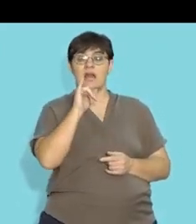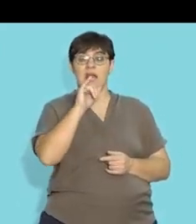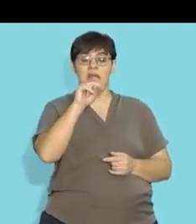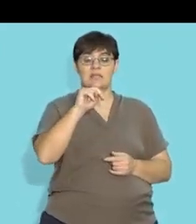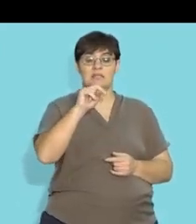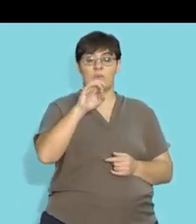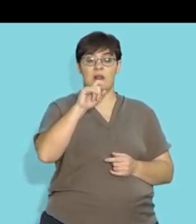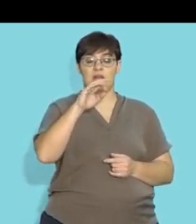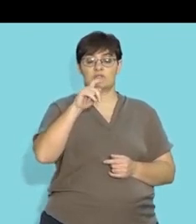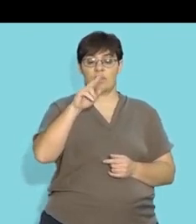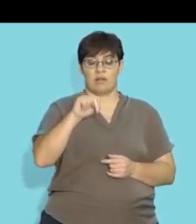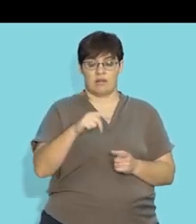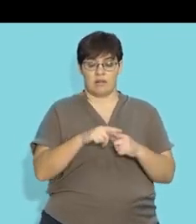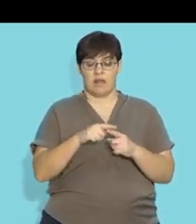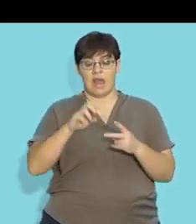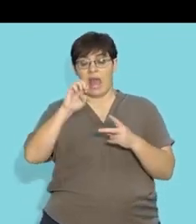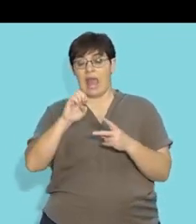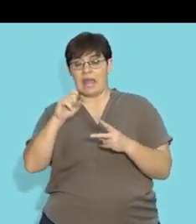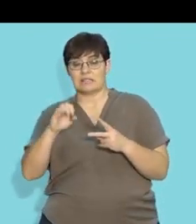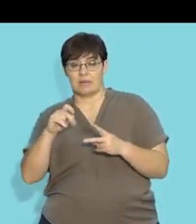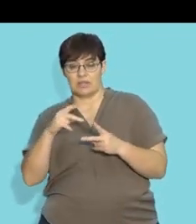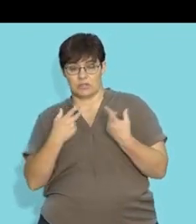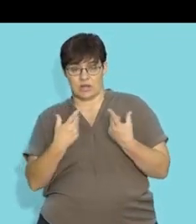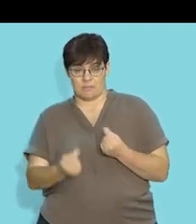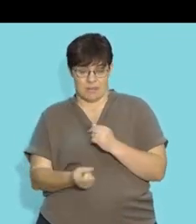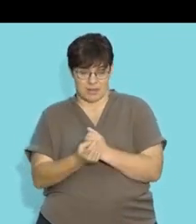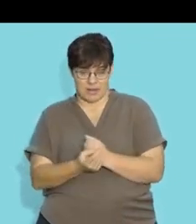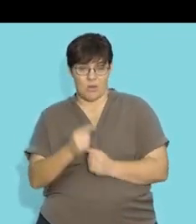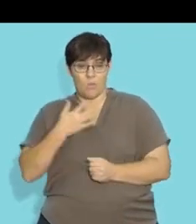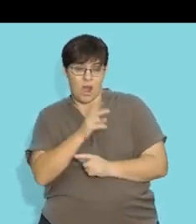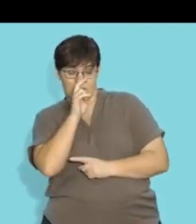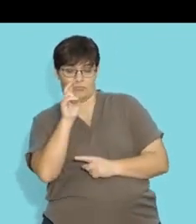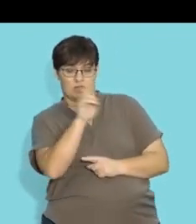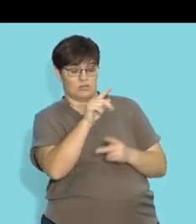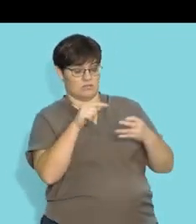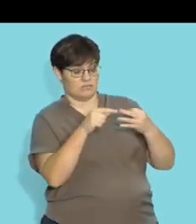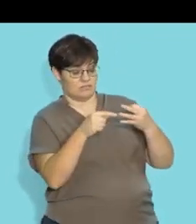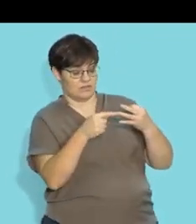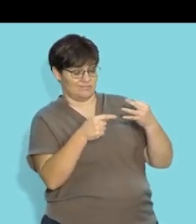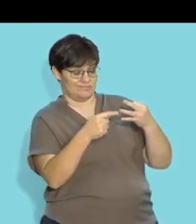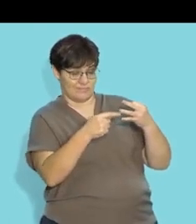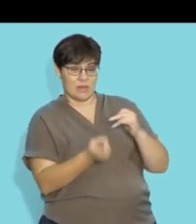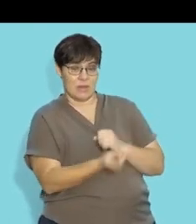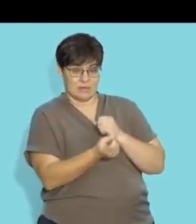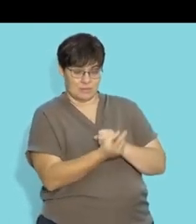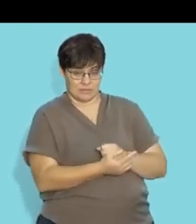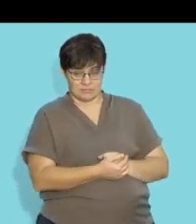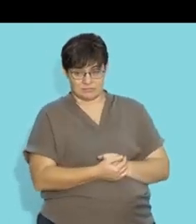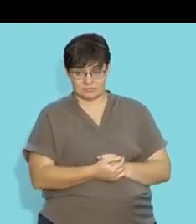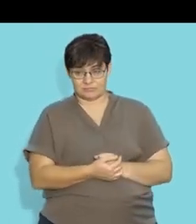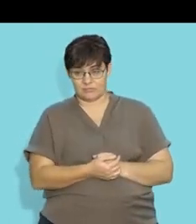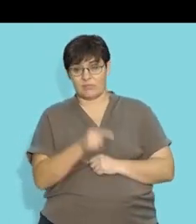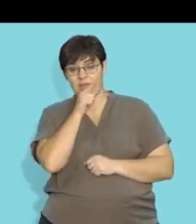When does interpolation and extrapolation comes in? When we want to predict. If